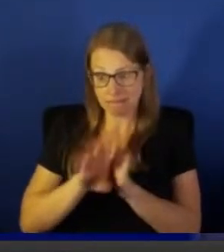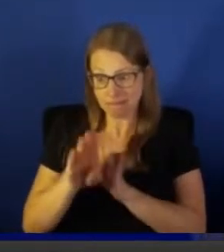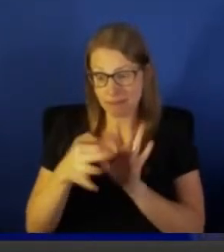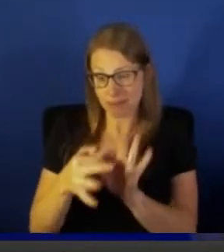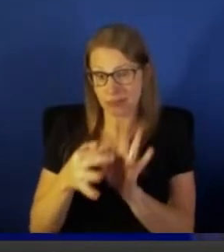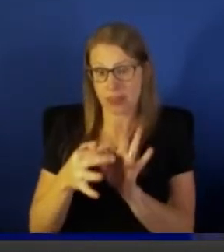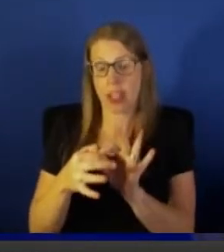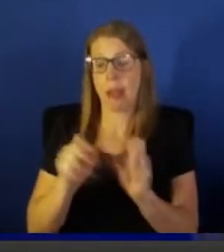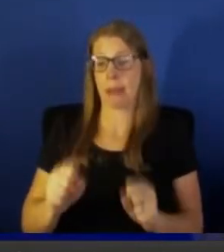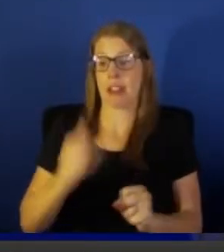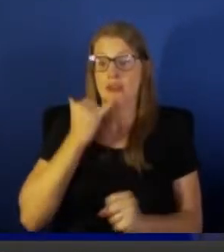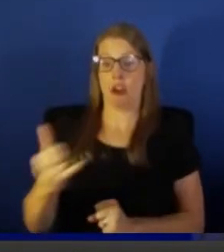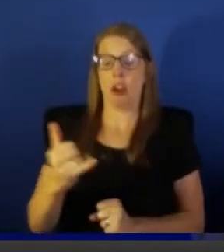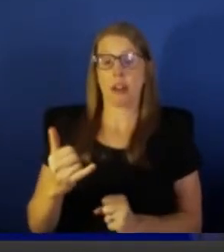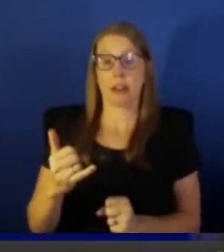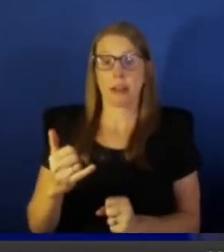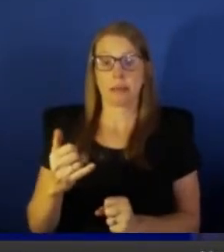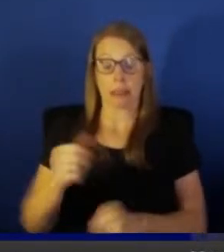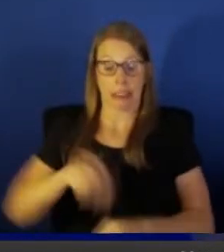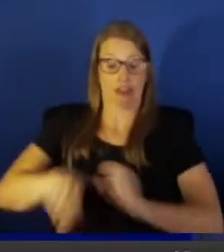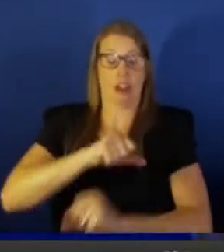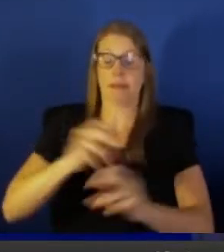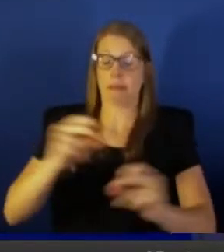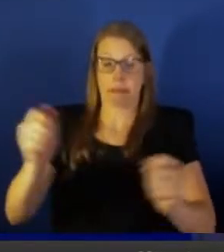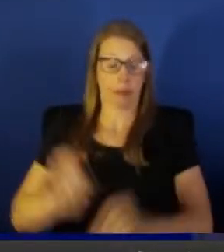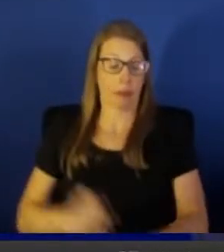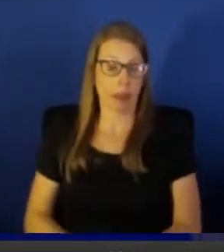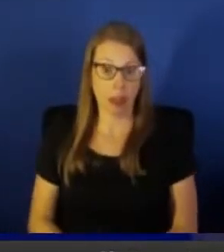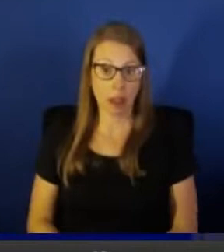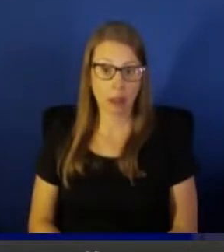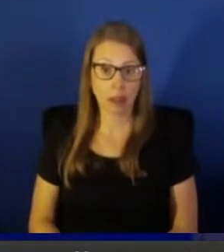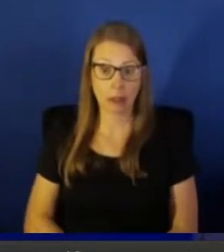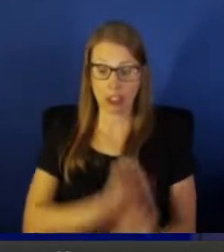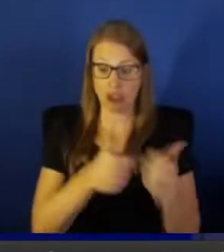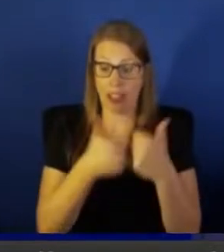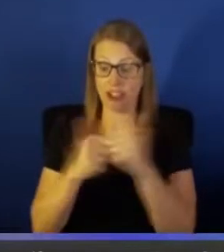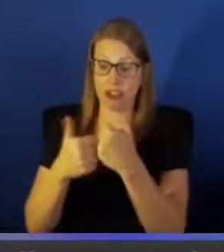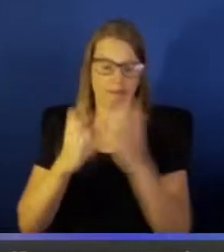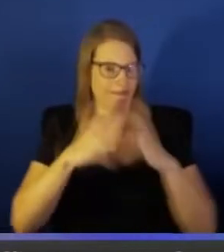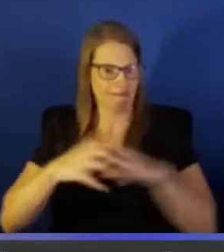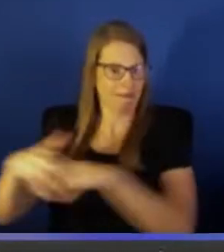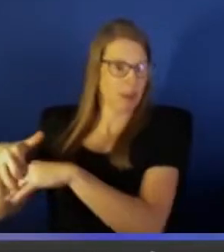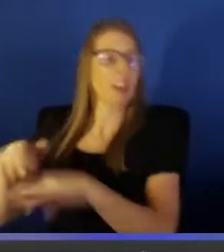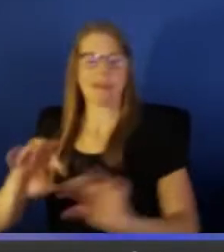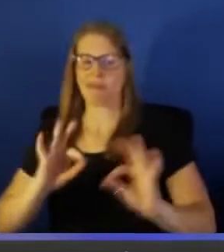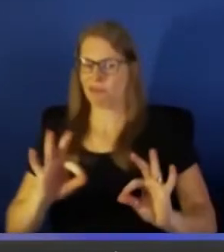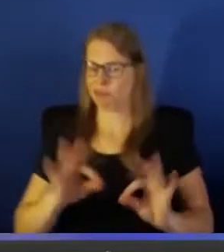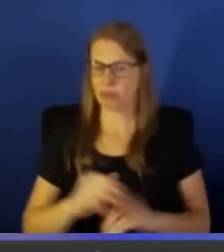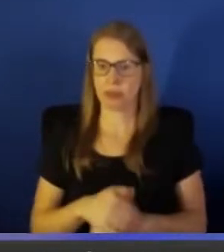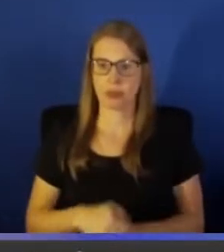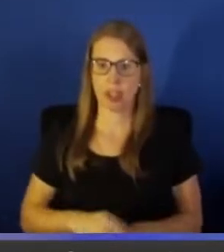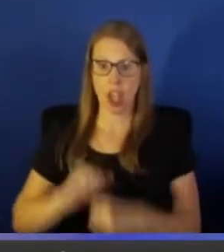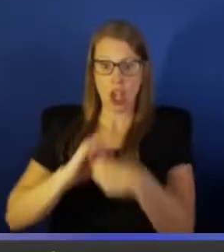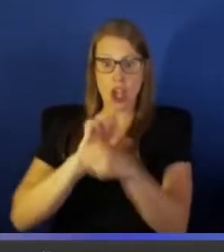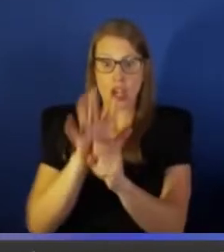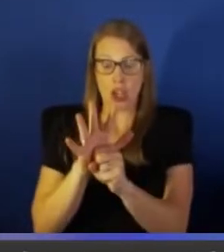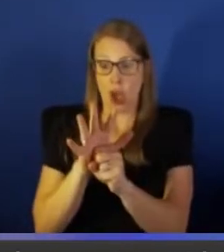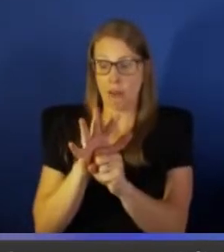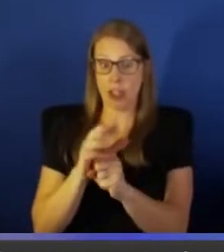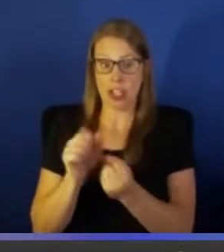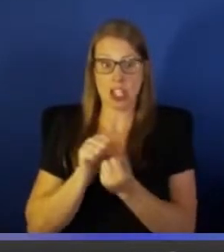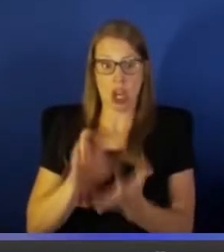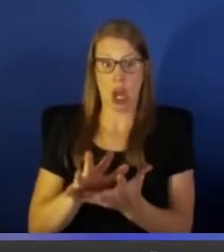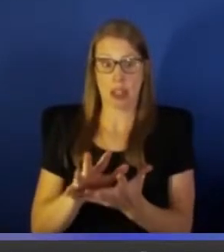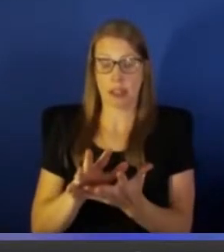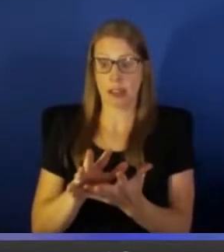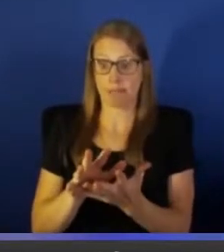other quickly, has been key to us answering the challenges from this pandemic and many others. I would imagine the pandemic has in some ways brought you closer, just like it has for so many people in